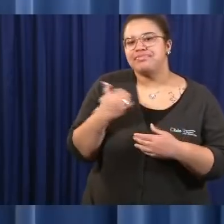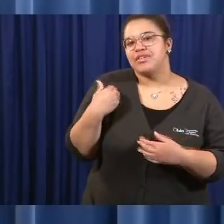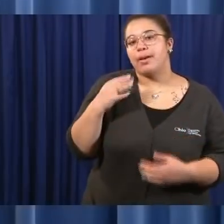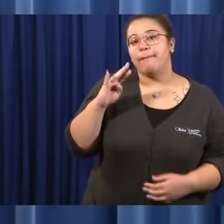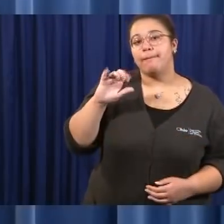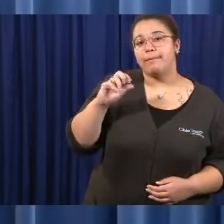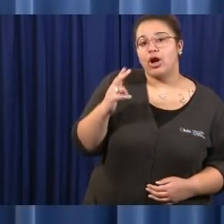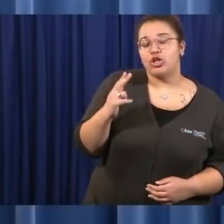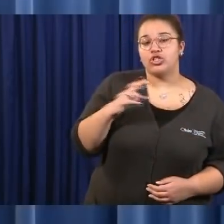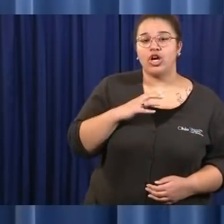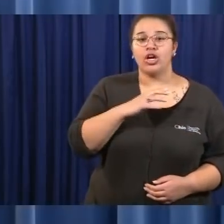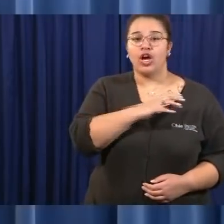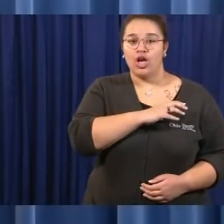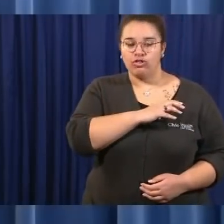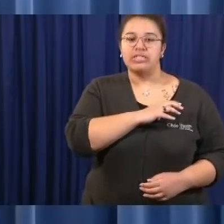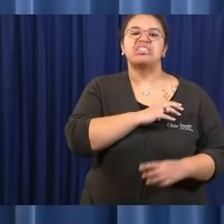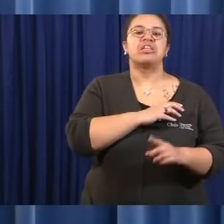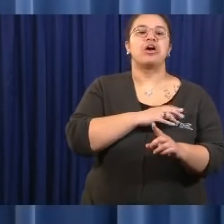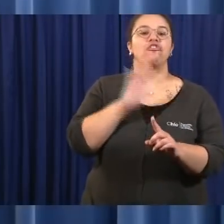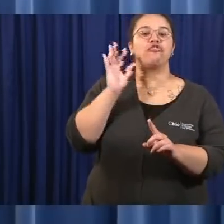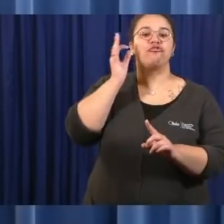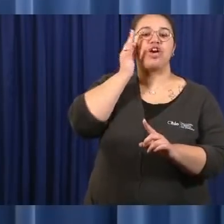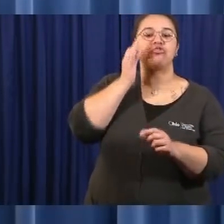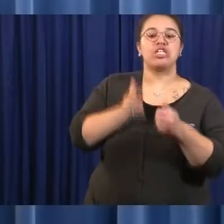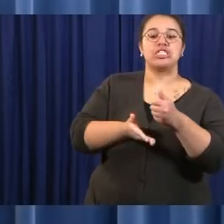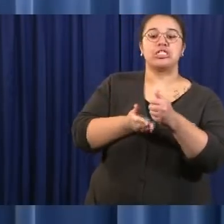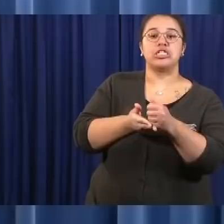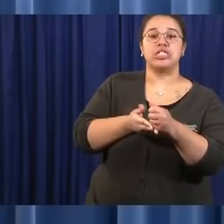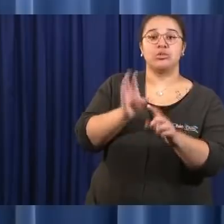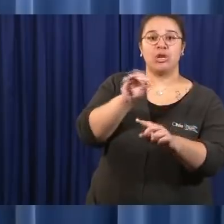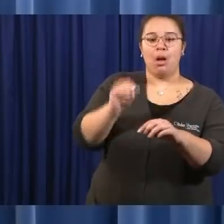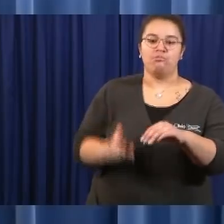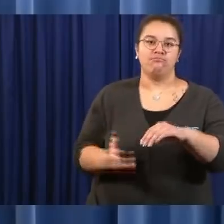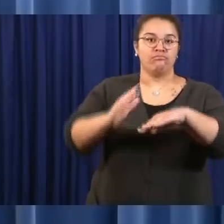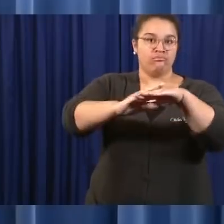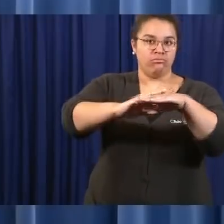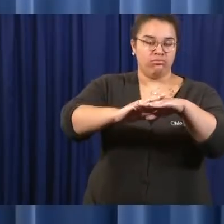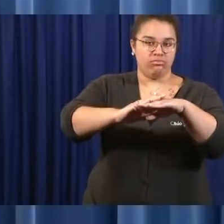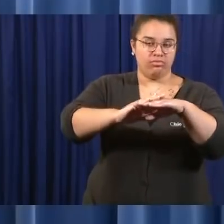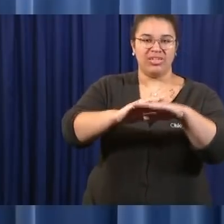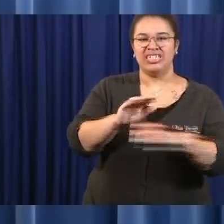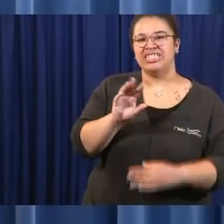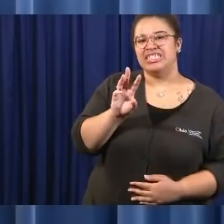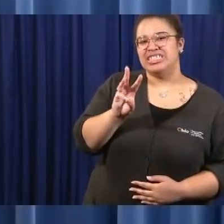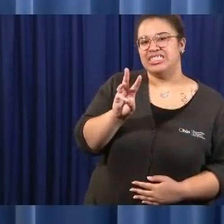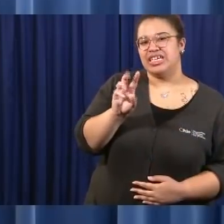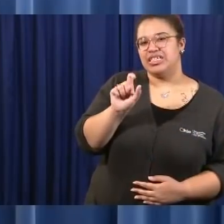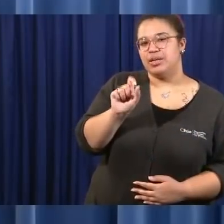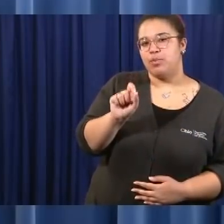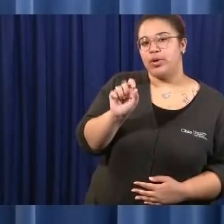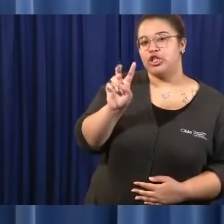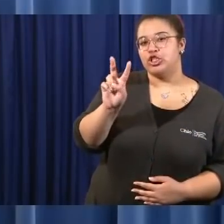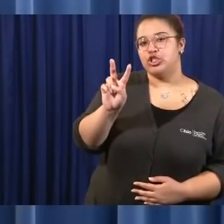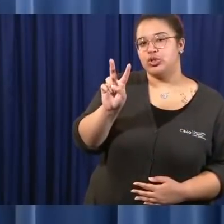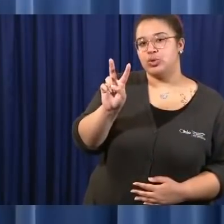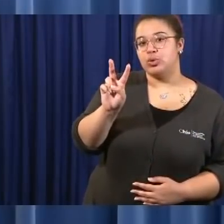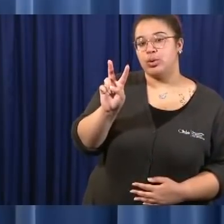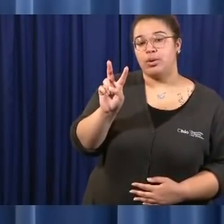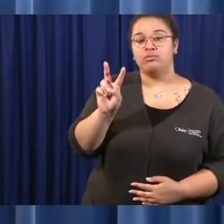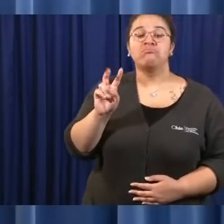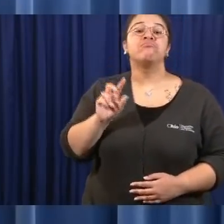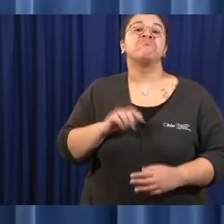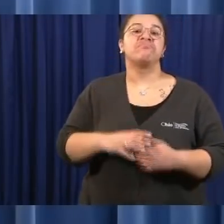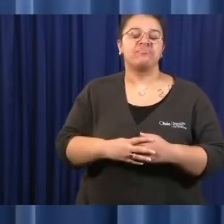medical assistance percentages, the support for federal support for Medicaid by 6.2 points. And now the